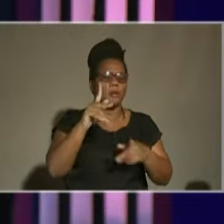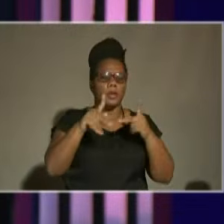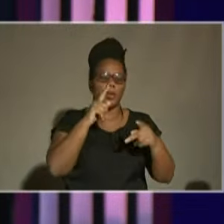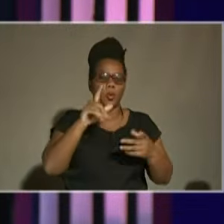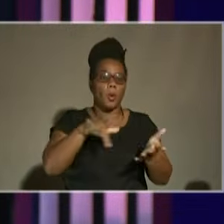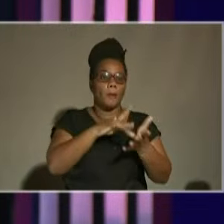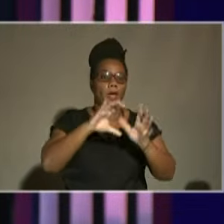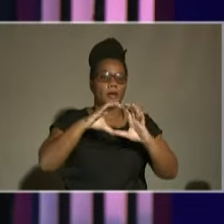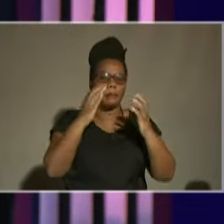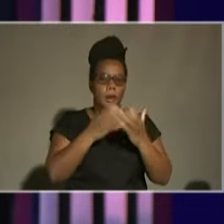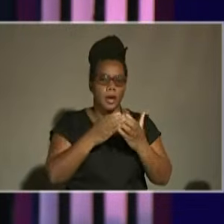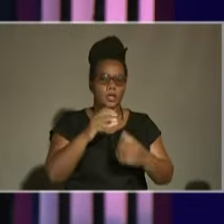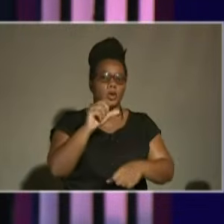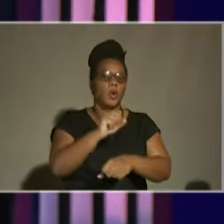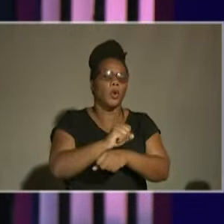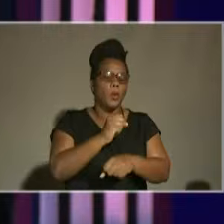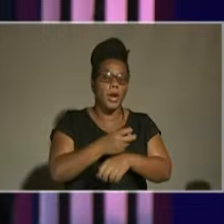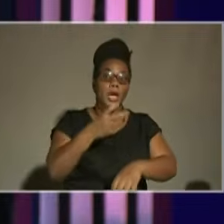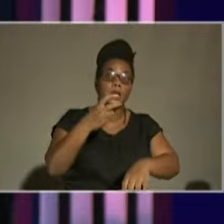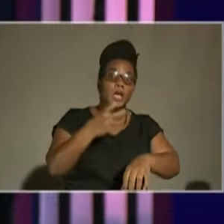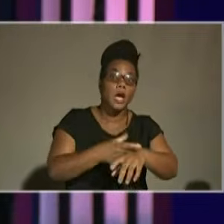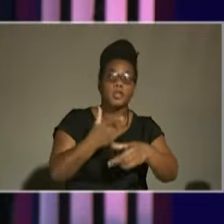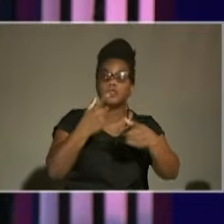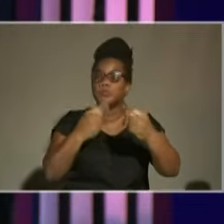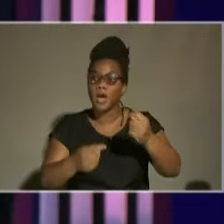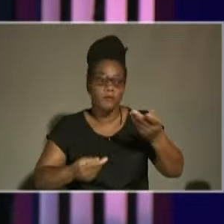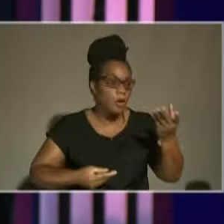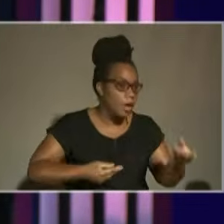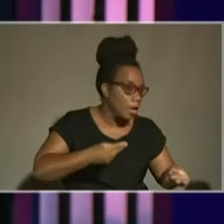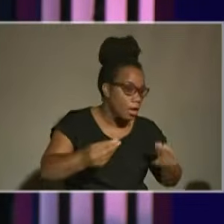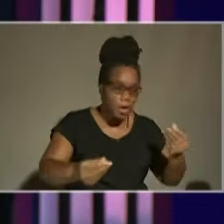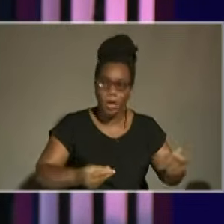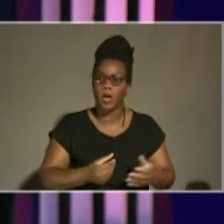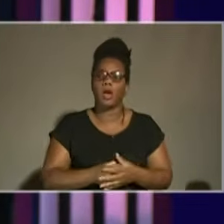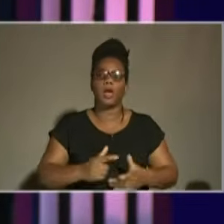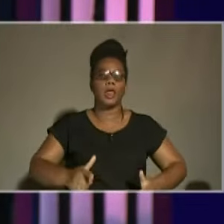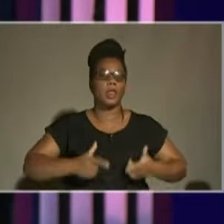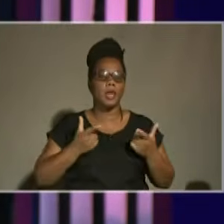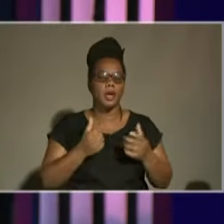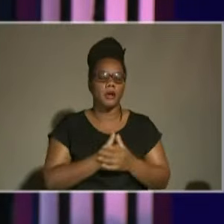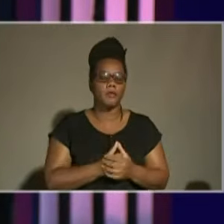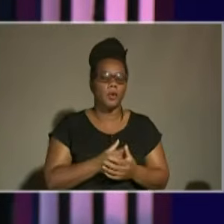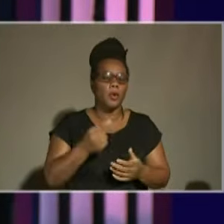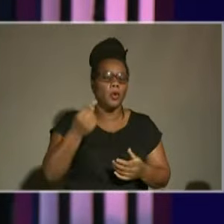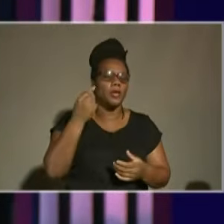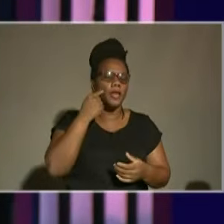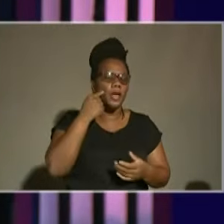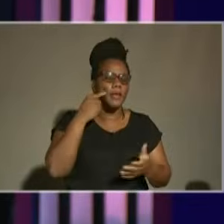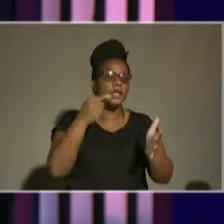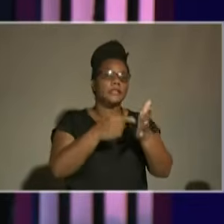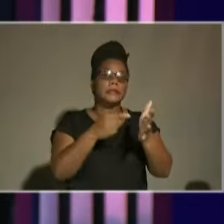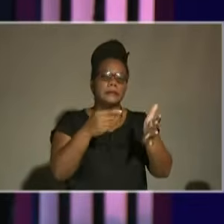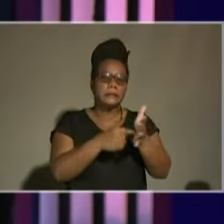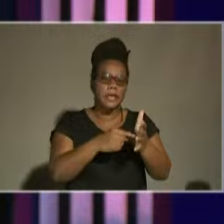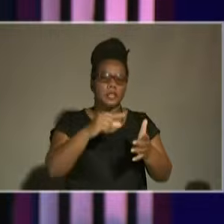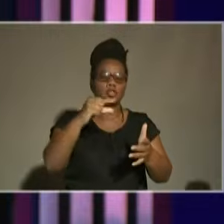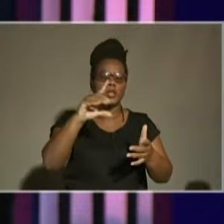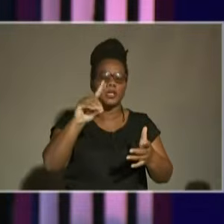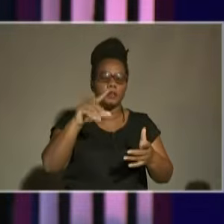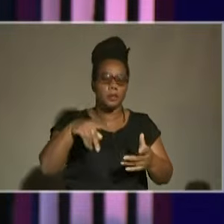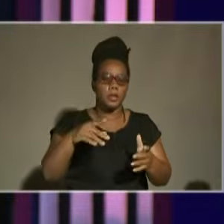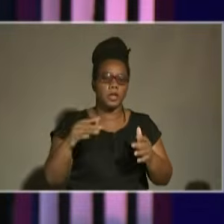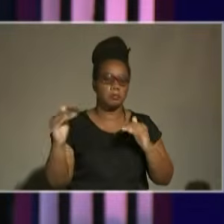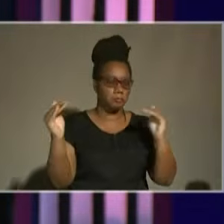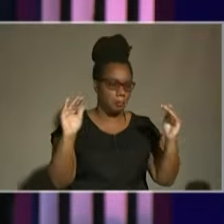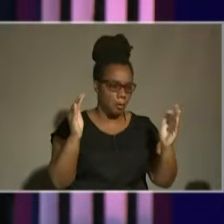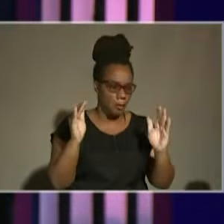extremely difficult to make ends meet. And we believe with the debt to GDP ratio having now, after 13 and a